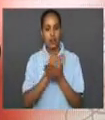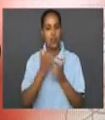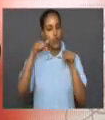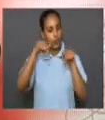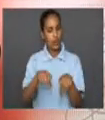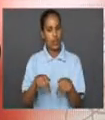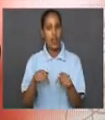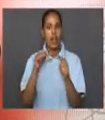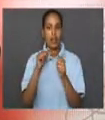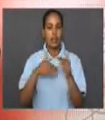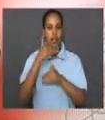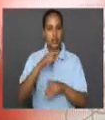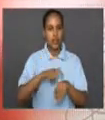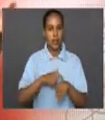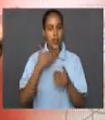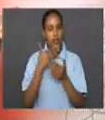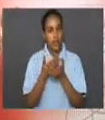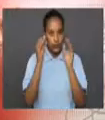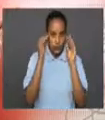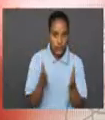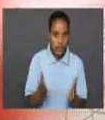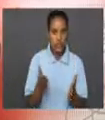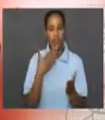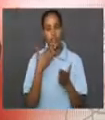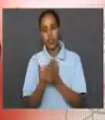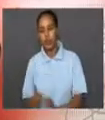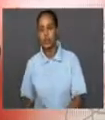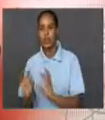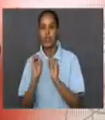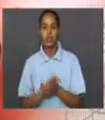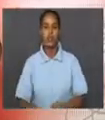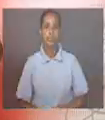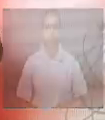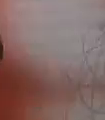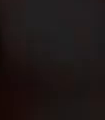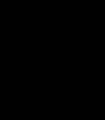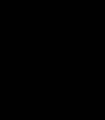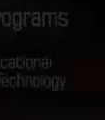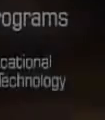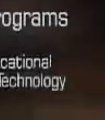today. Until next time, thank you, teacher. Thank you, students.